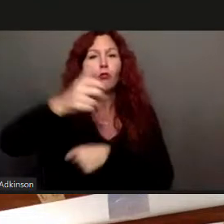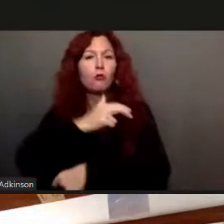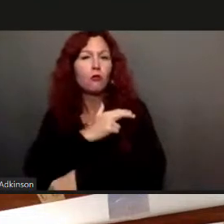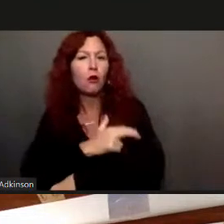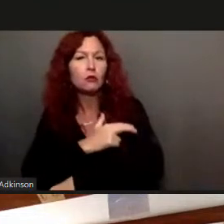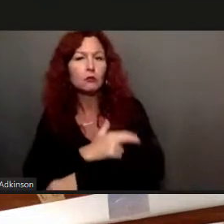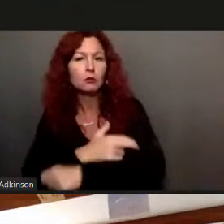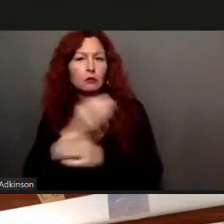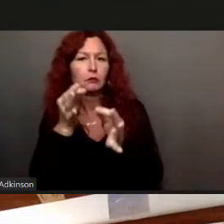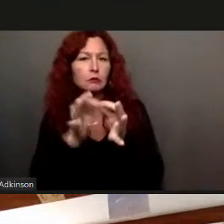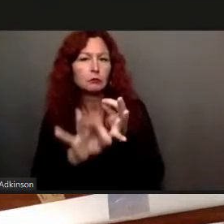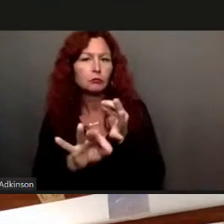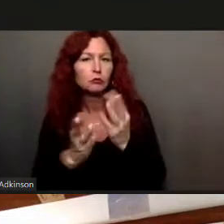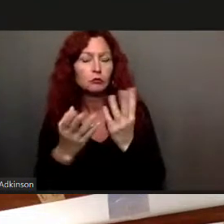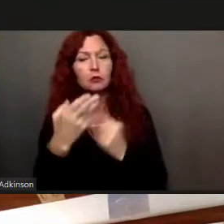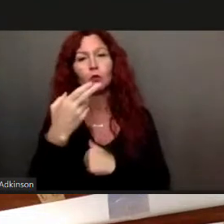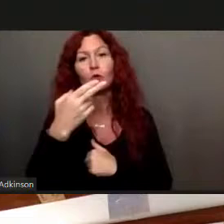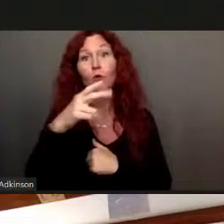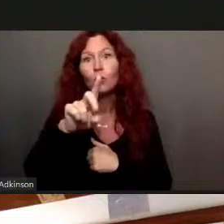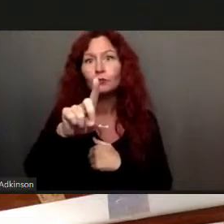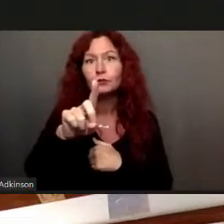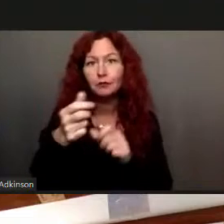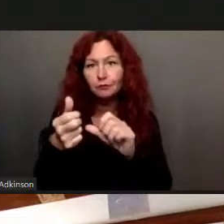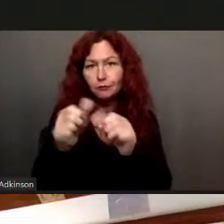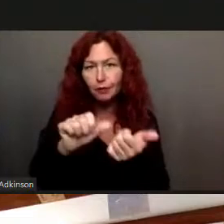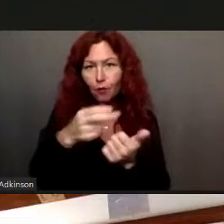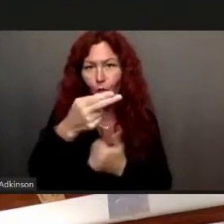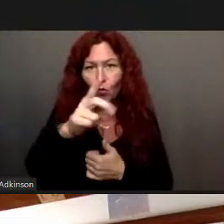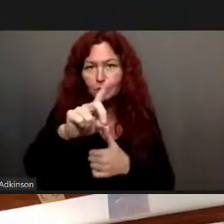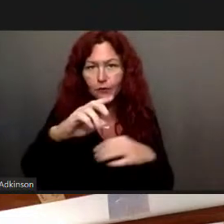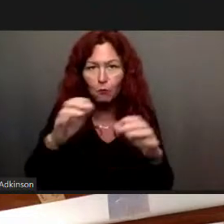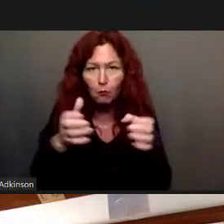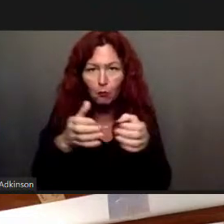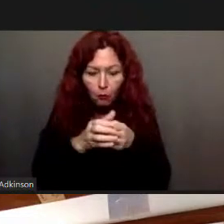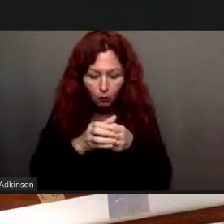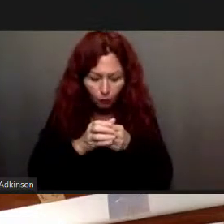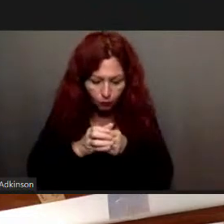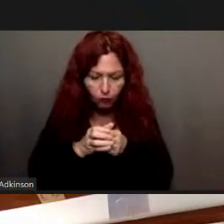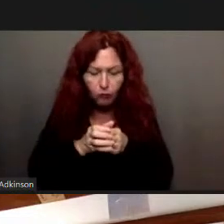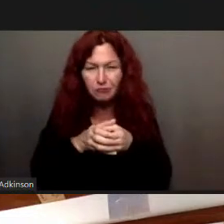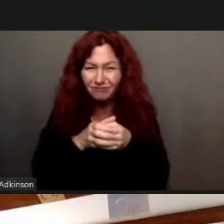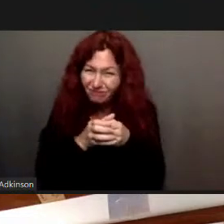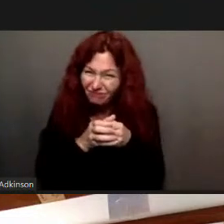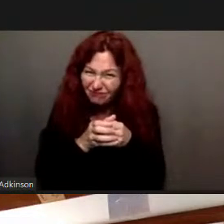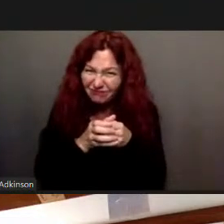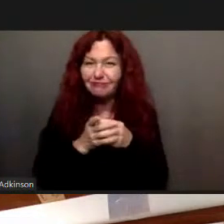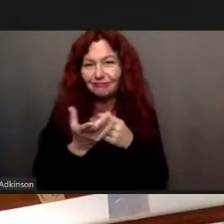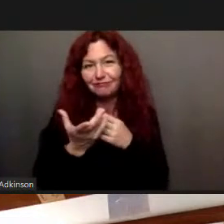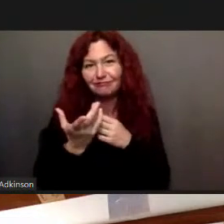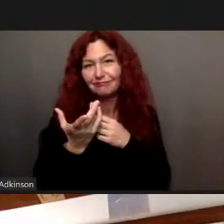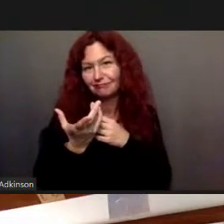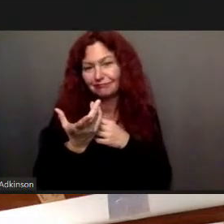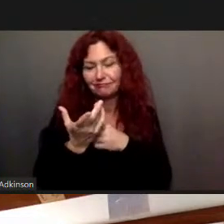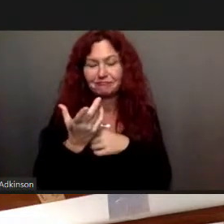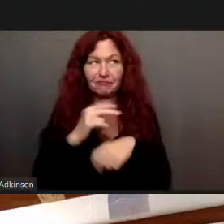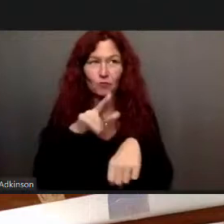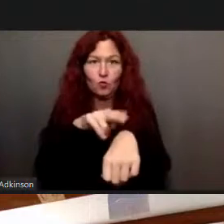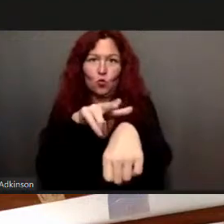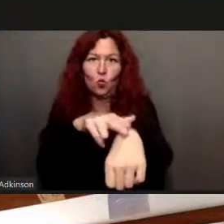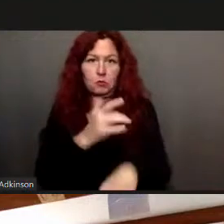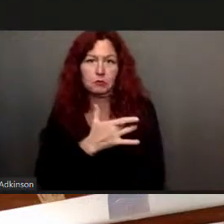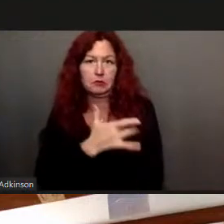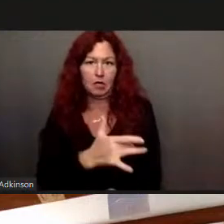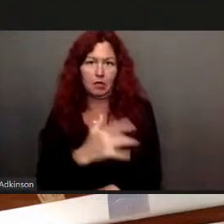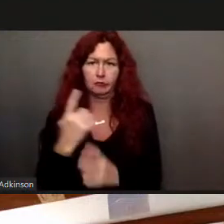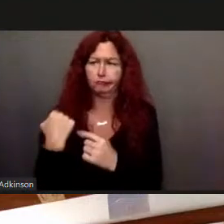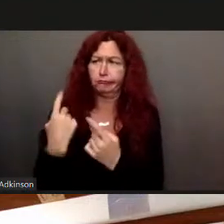I said in my opening statement, it's not unusual for people in ICU at Homestead to be transferred to another Baptist facility because they want to